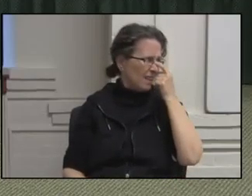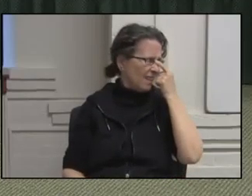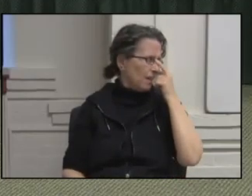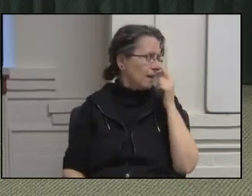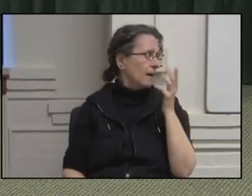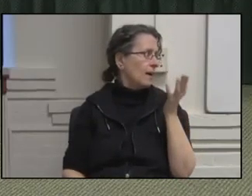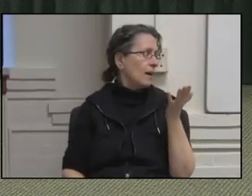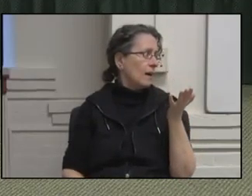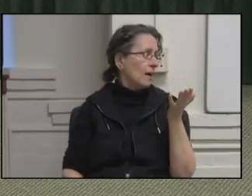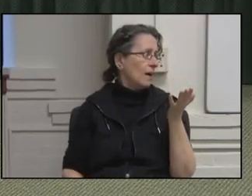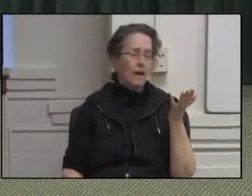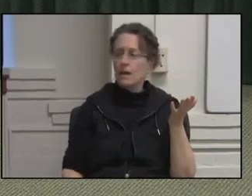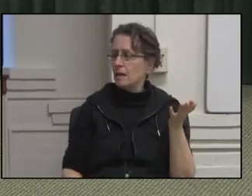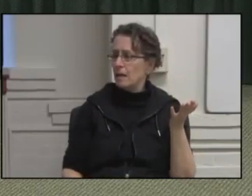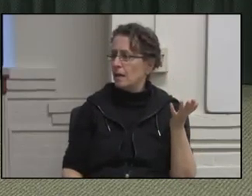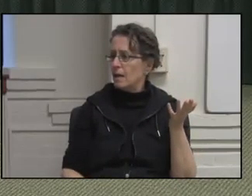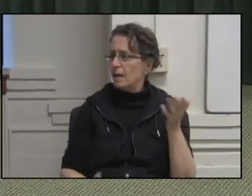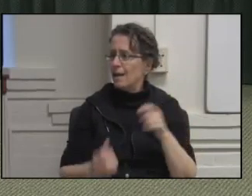boring.